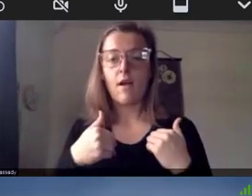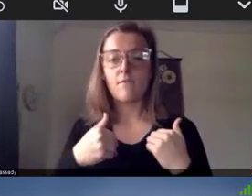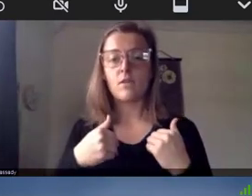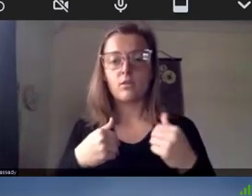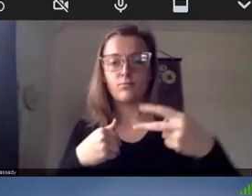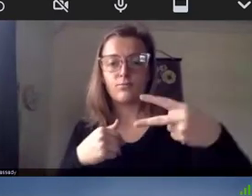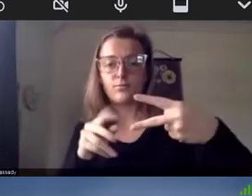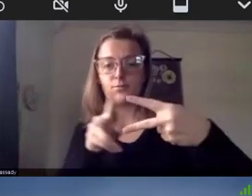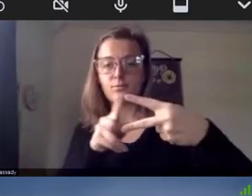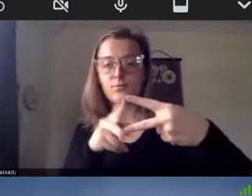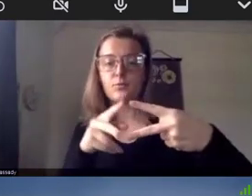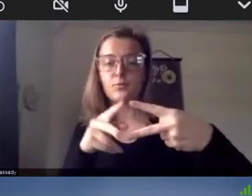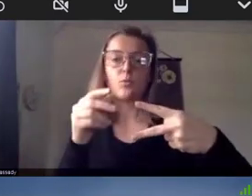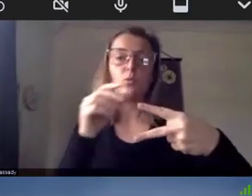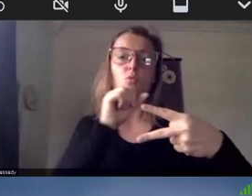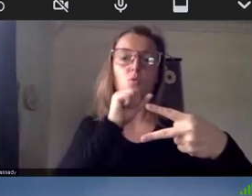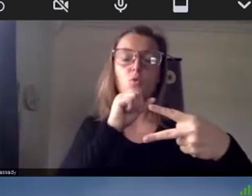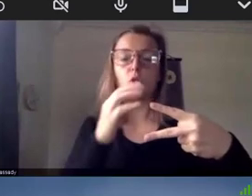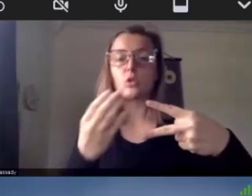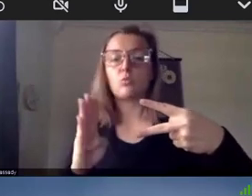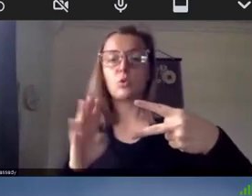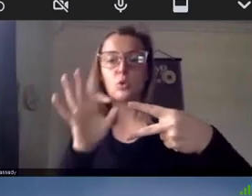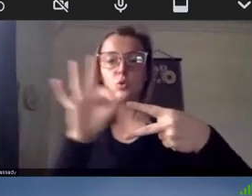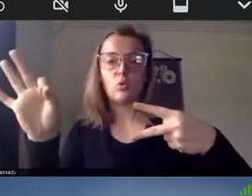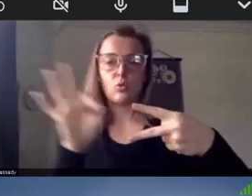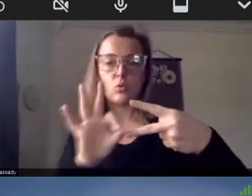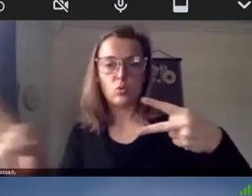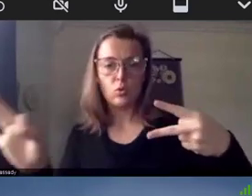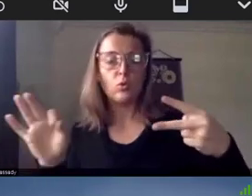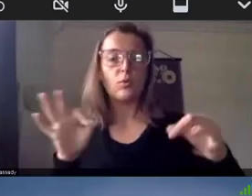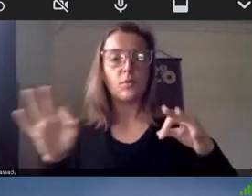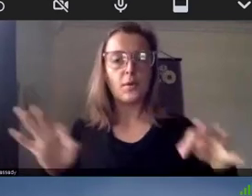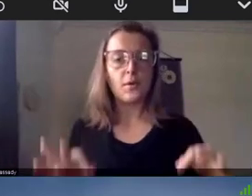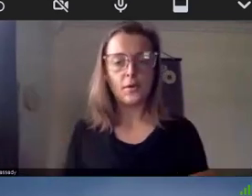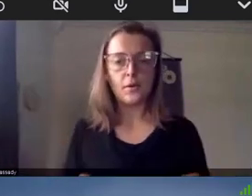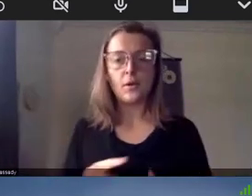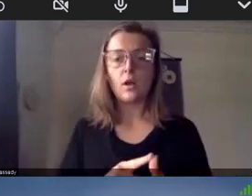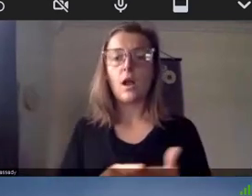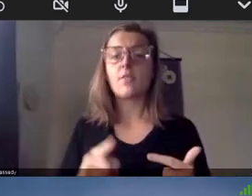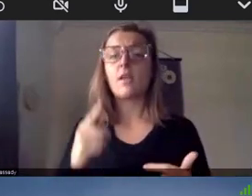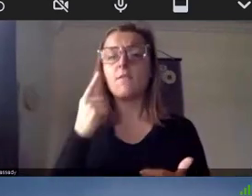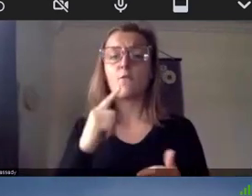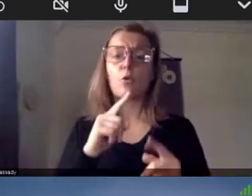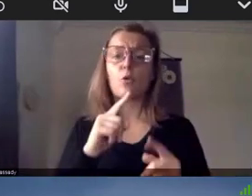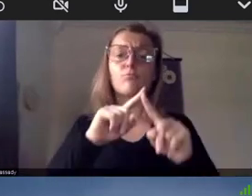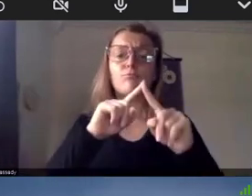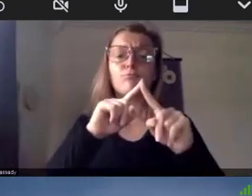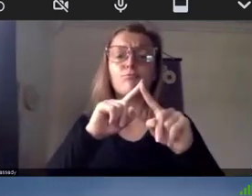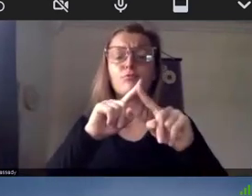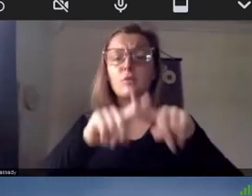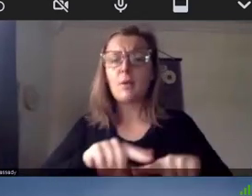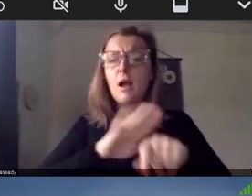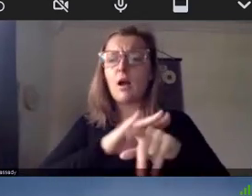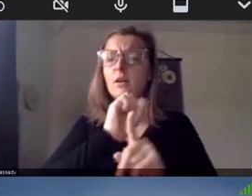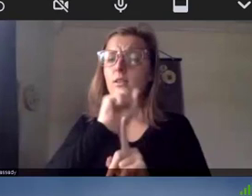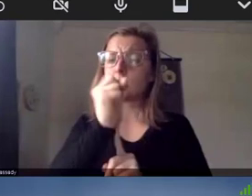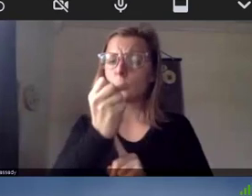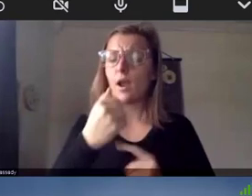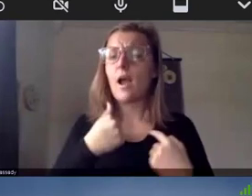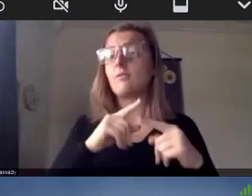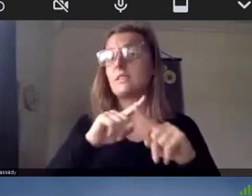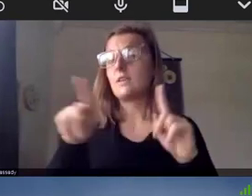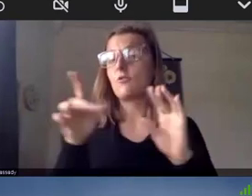right? And then it turns out for different cases, we have different correlations. So we need to know if the system is